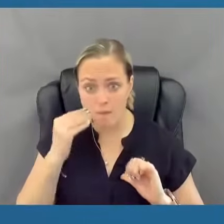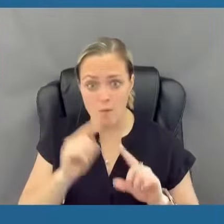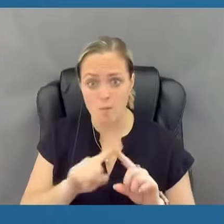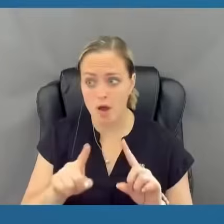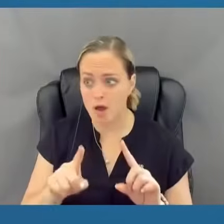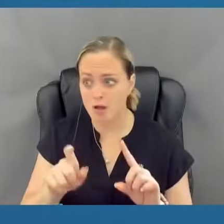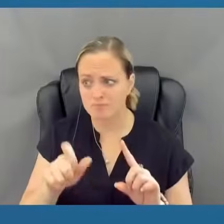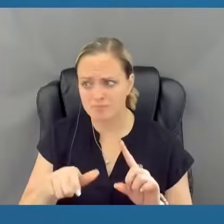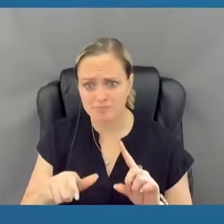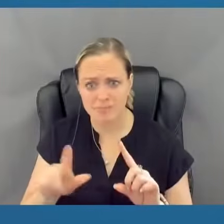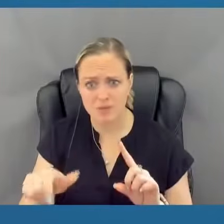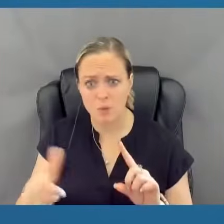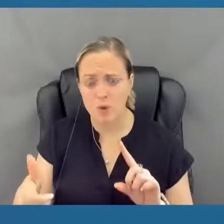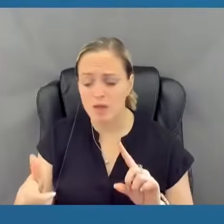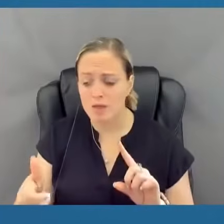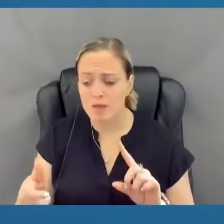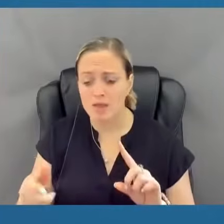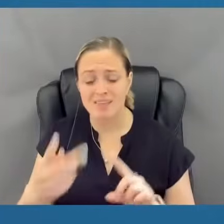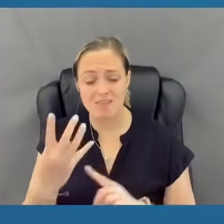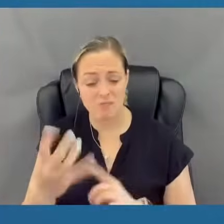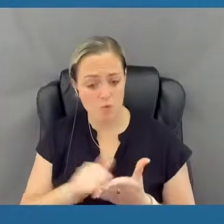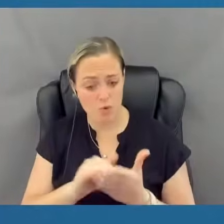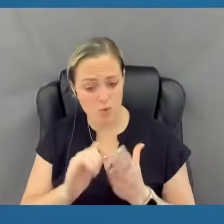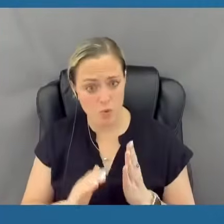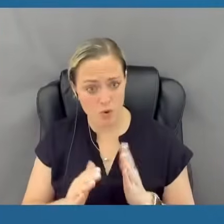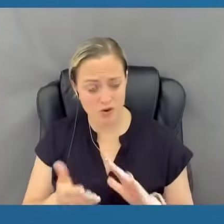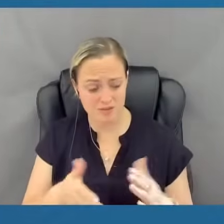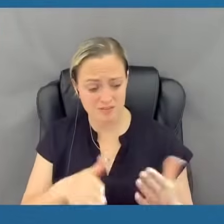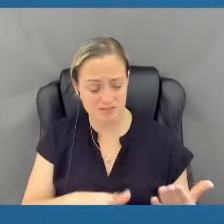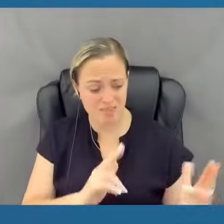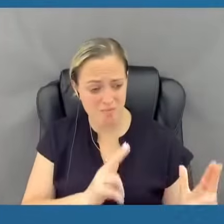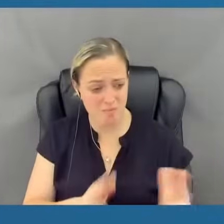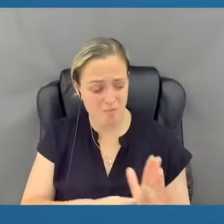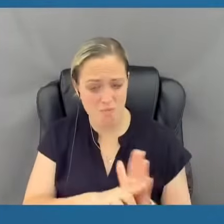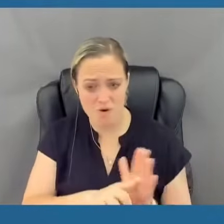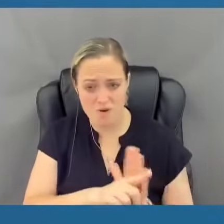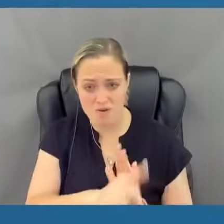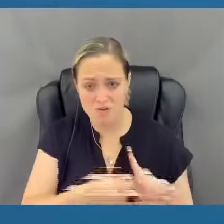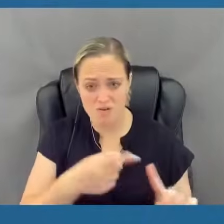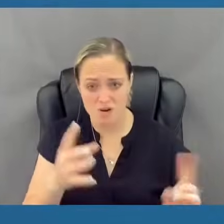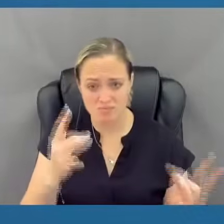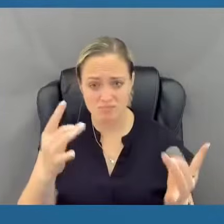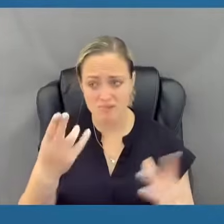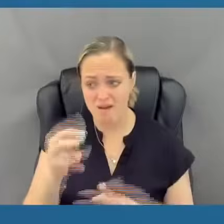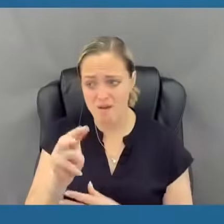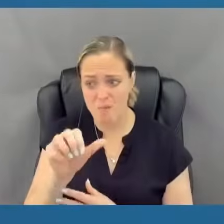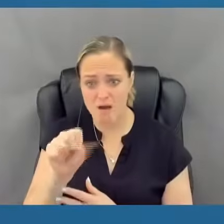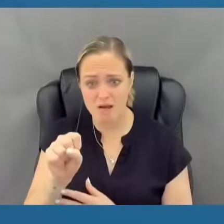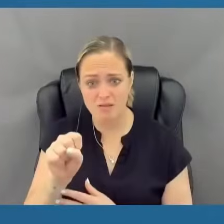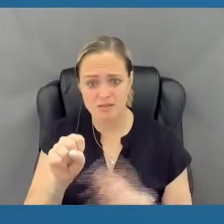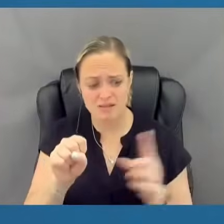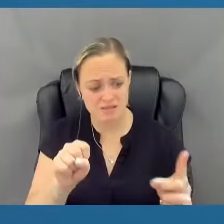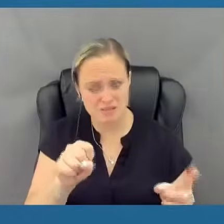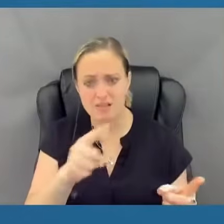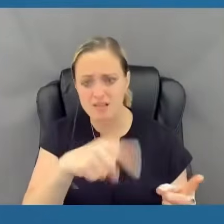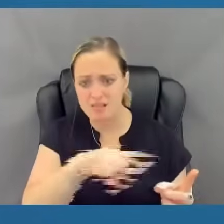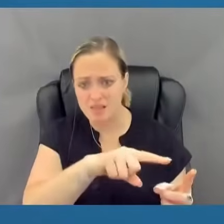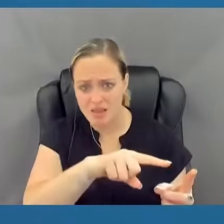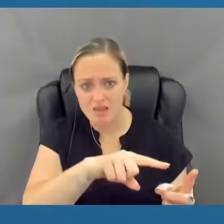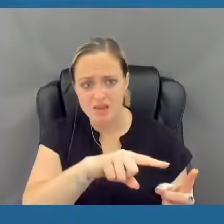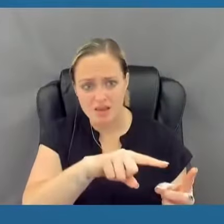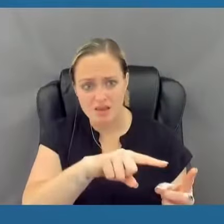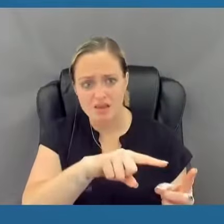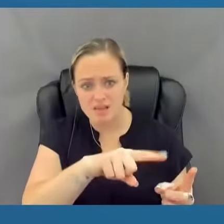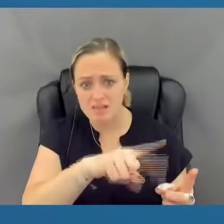the remains of the 4 New Yorkers who were brutally murdered by the vicious Hamas, Omir Nutra, Itai